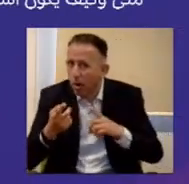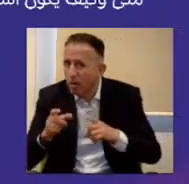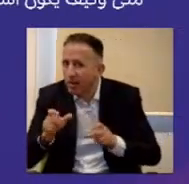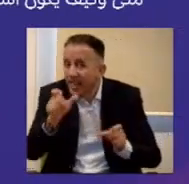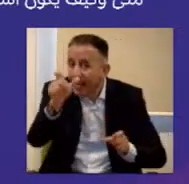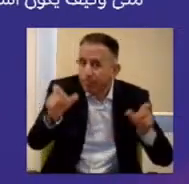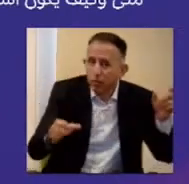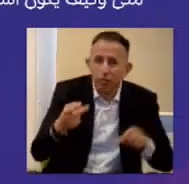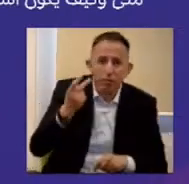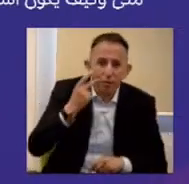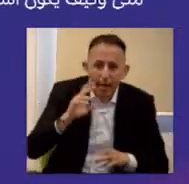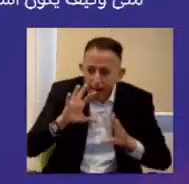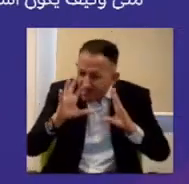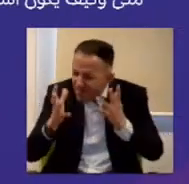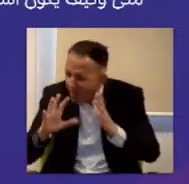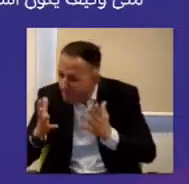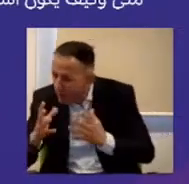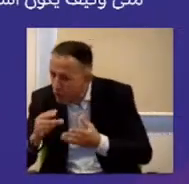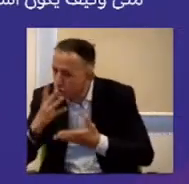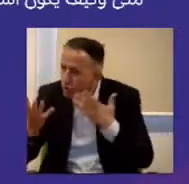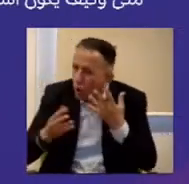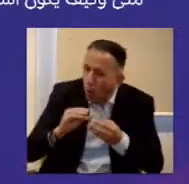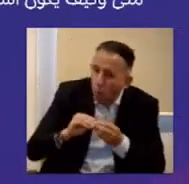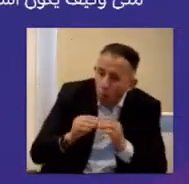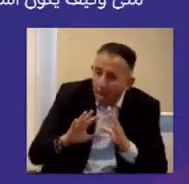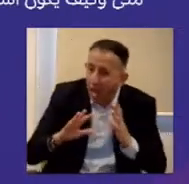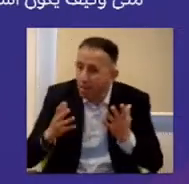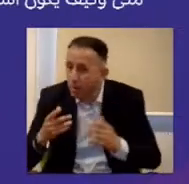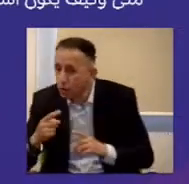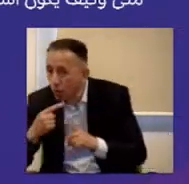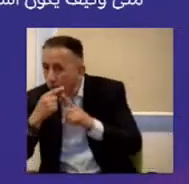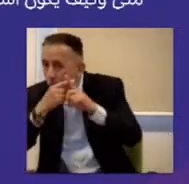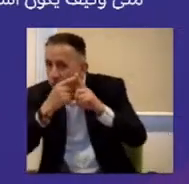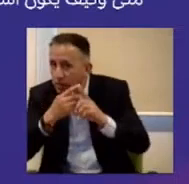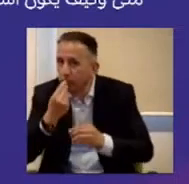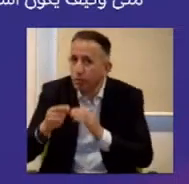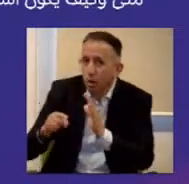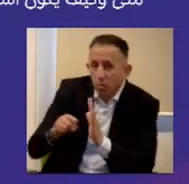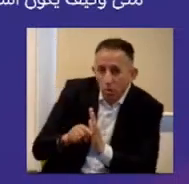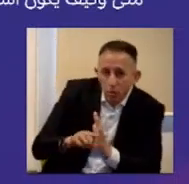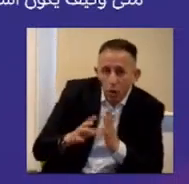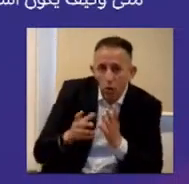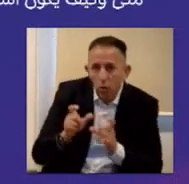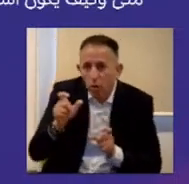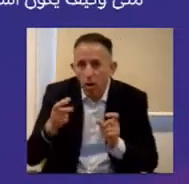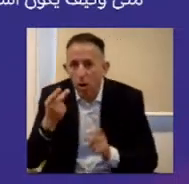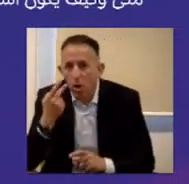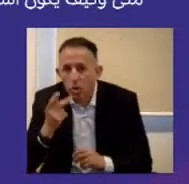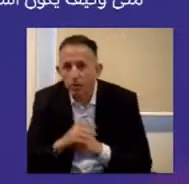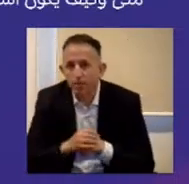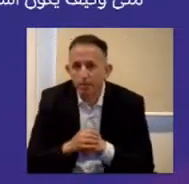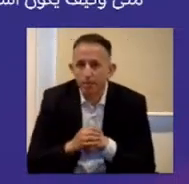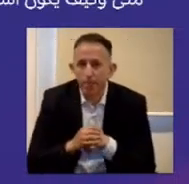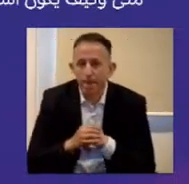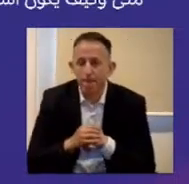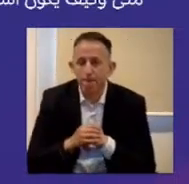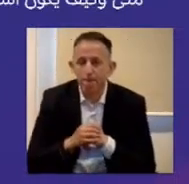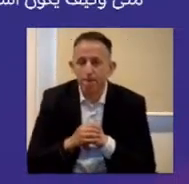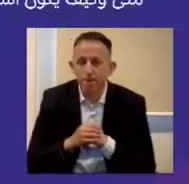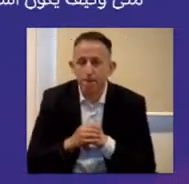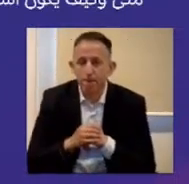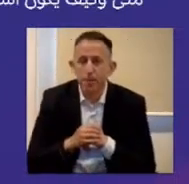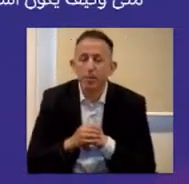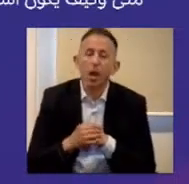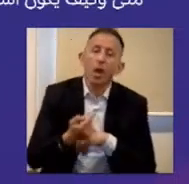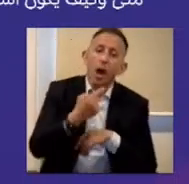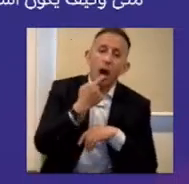You navigate the internet over 100 clicks, the system can know you better than your close friends. With 200 clicks, the system